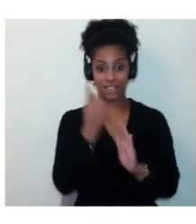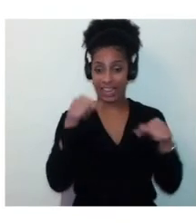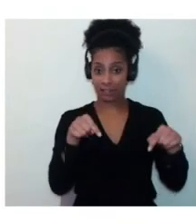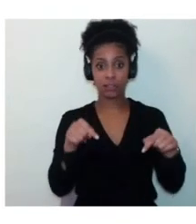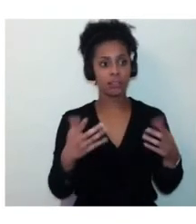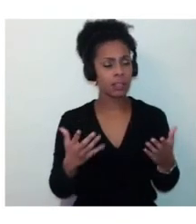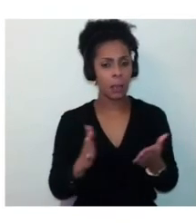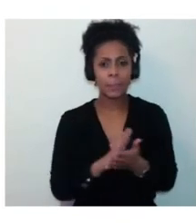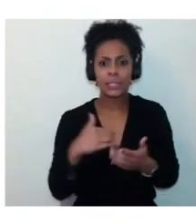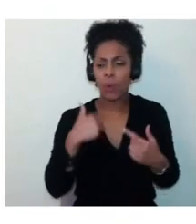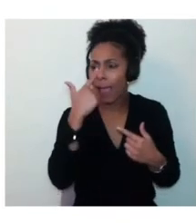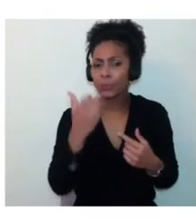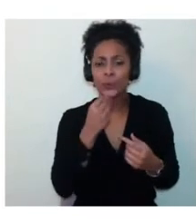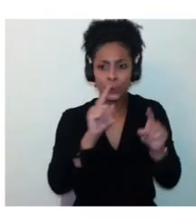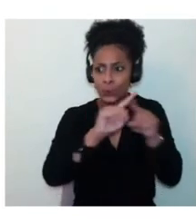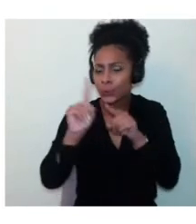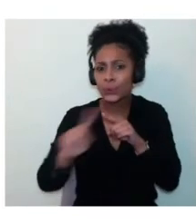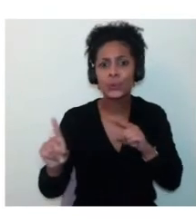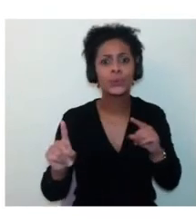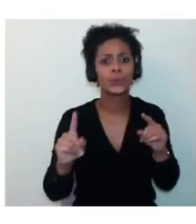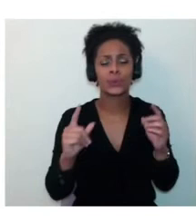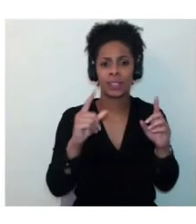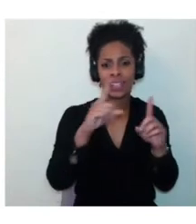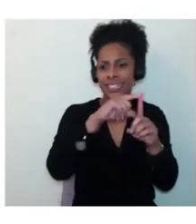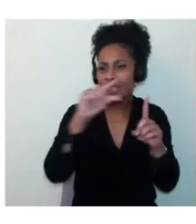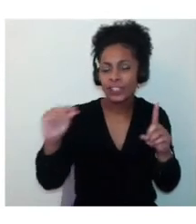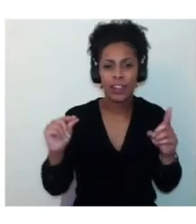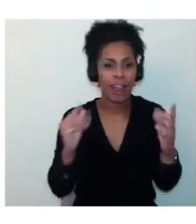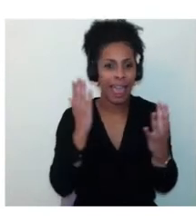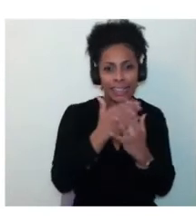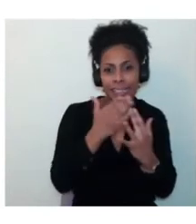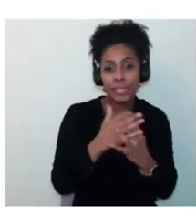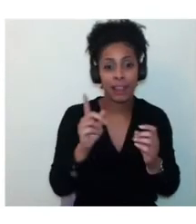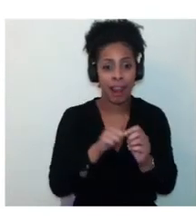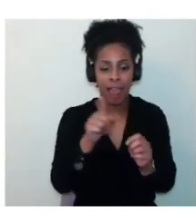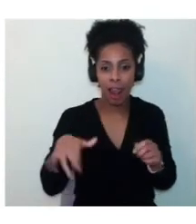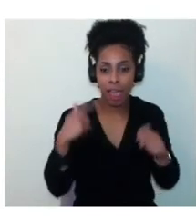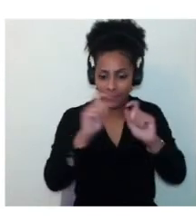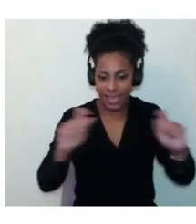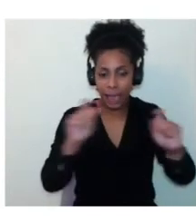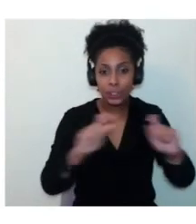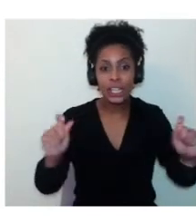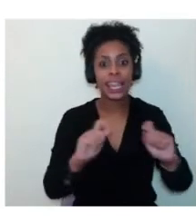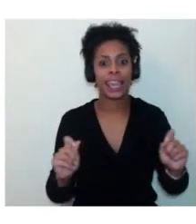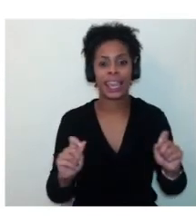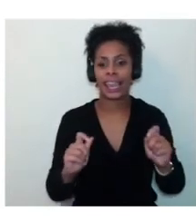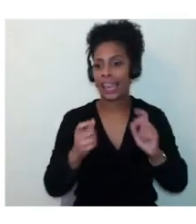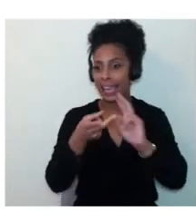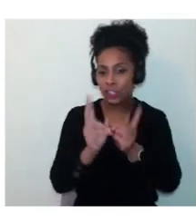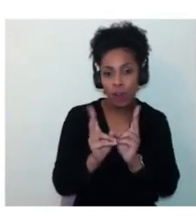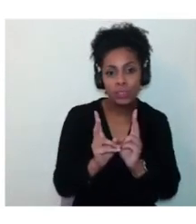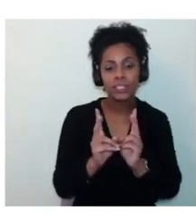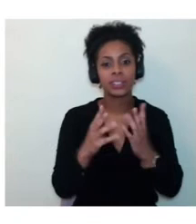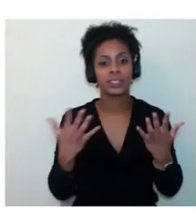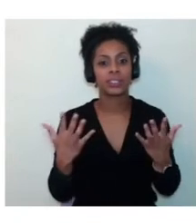of digital accessibility features like live captioning, subtitling, sign language interpretation on screen, audio description, and